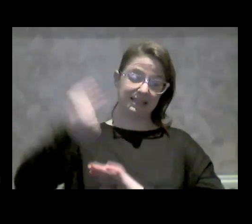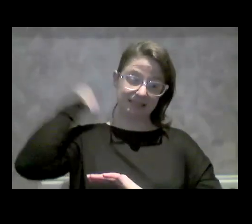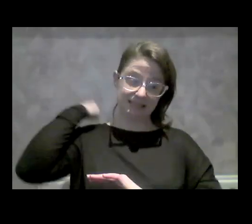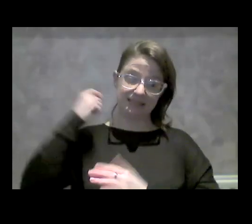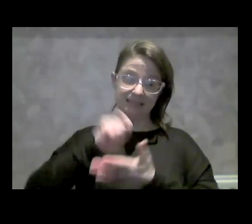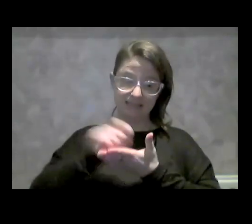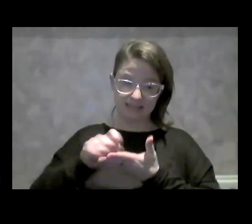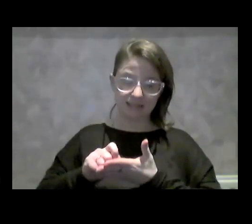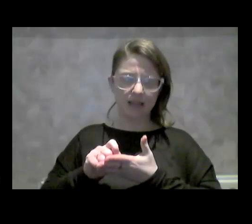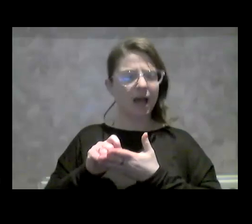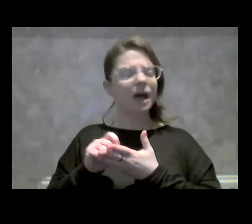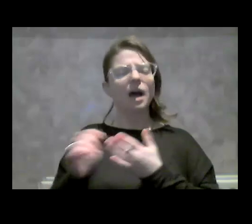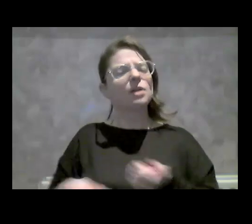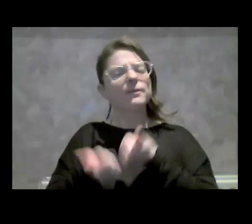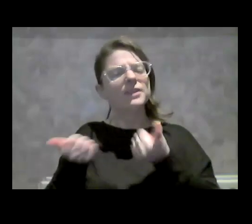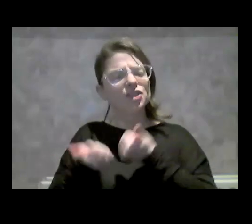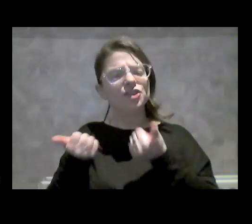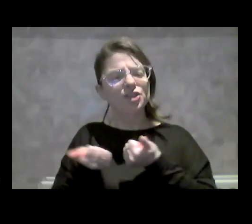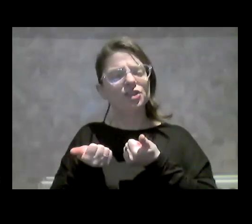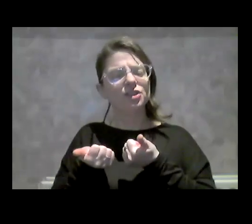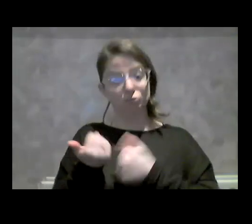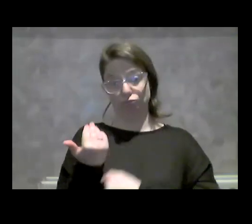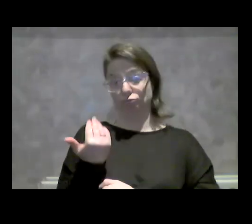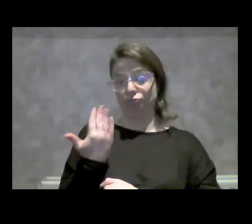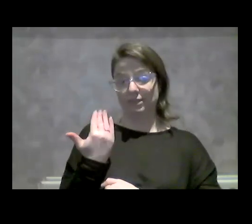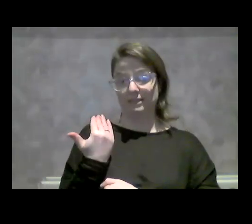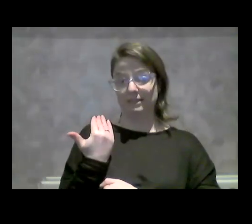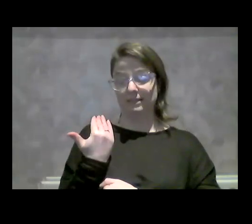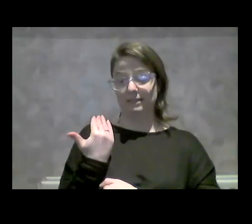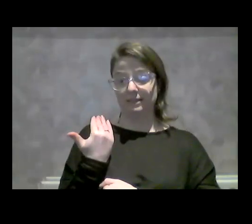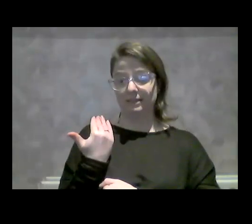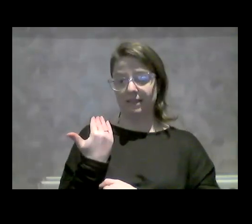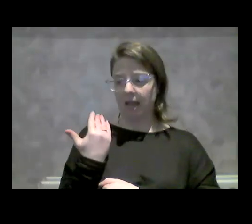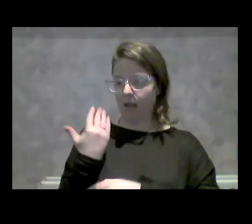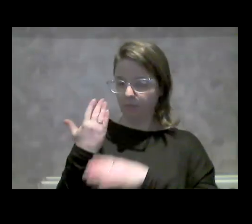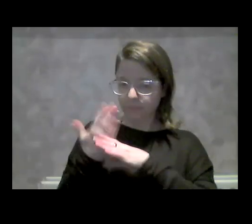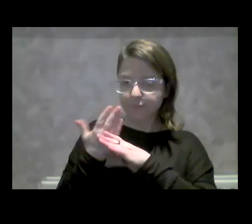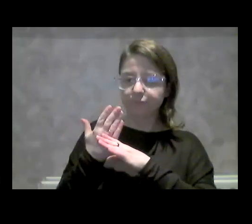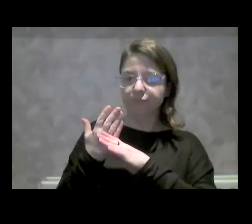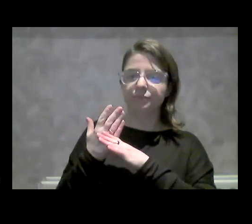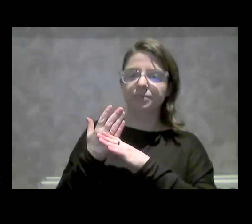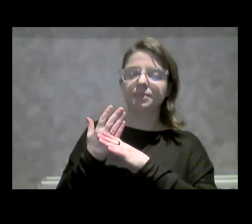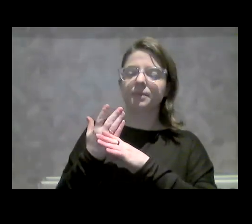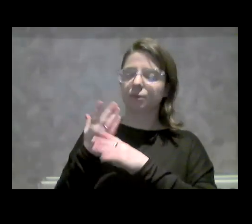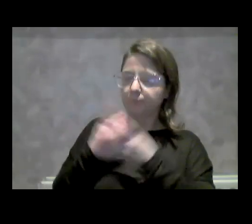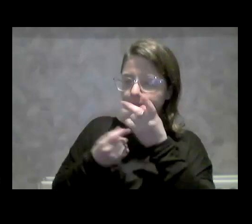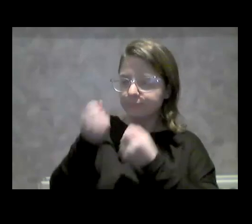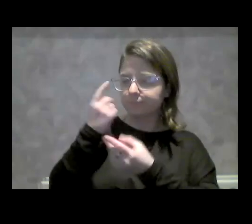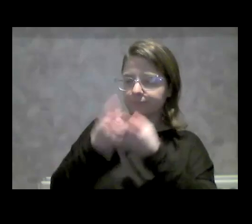just couldn't quite finish it. And then very recently, I've done a lot of work to kind of understand